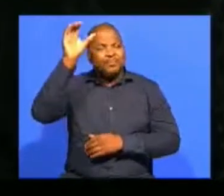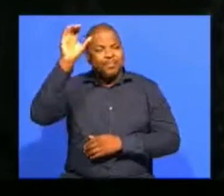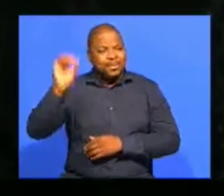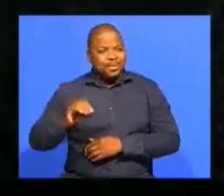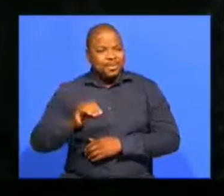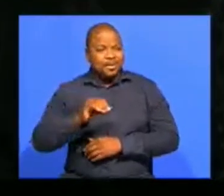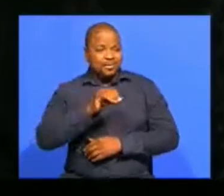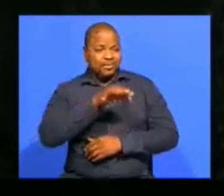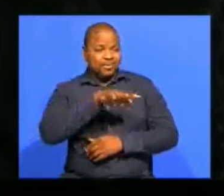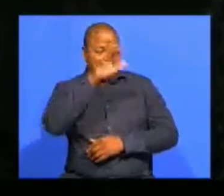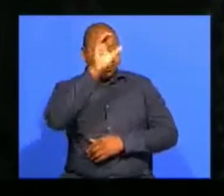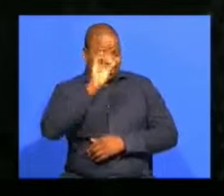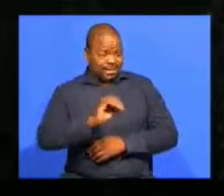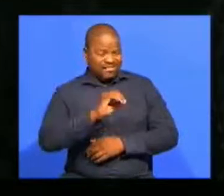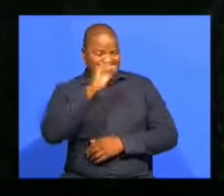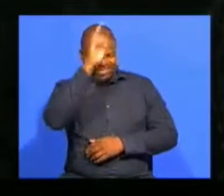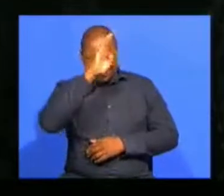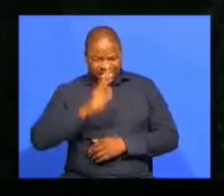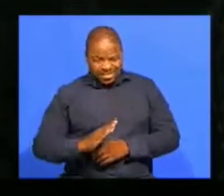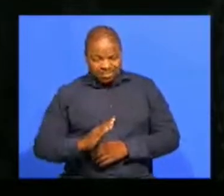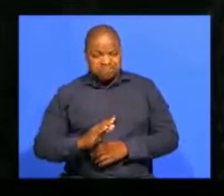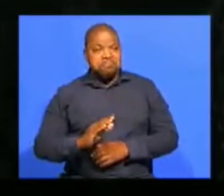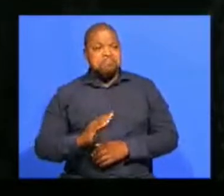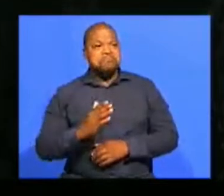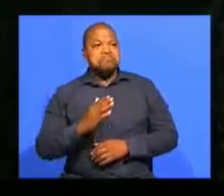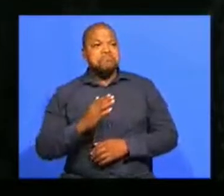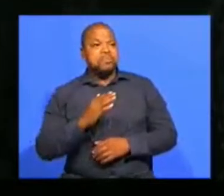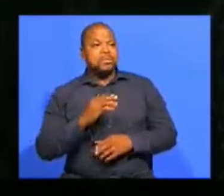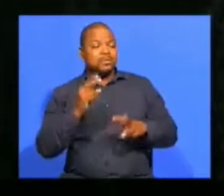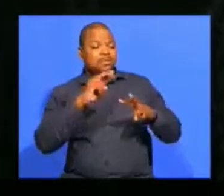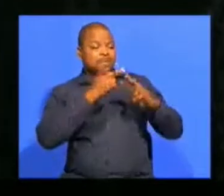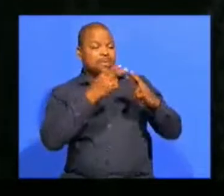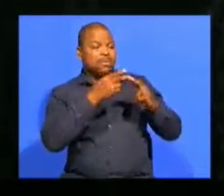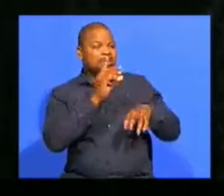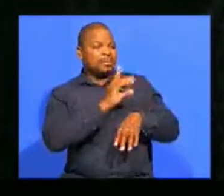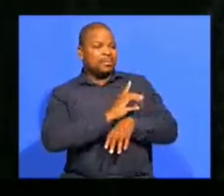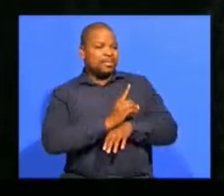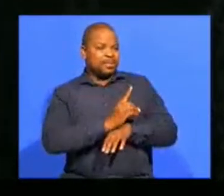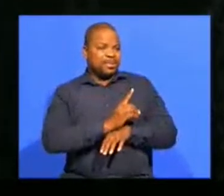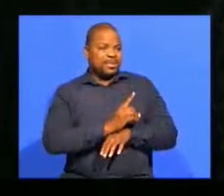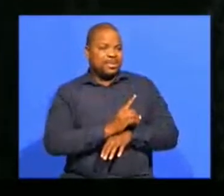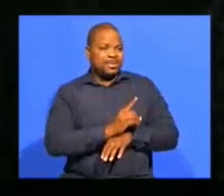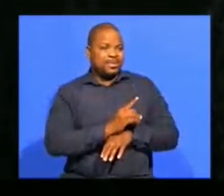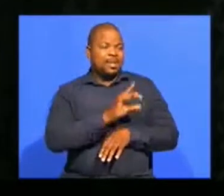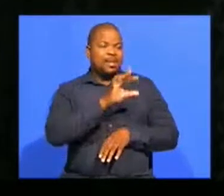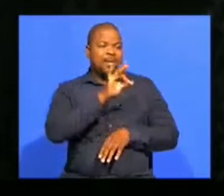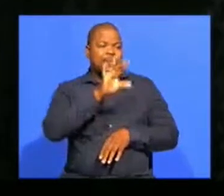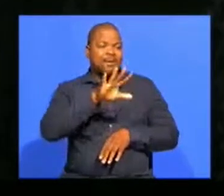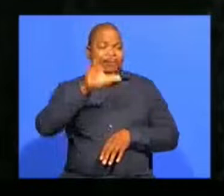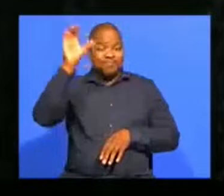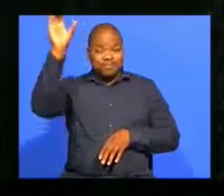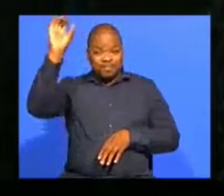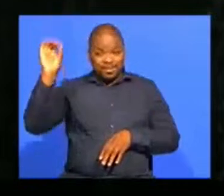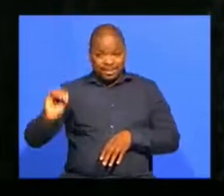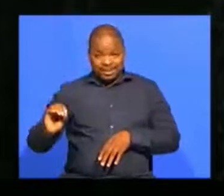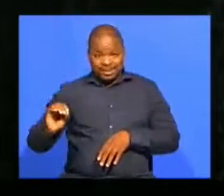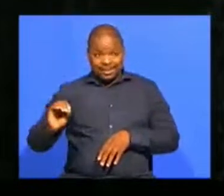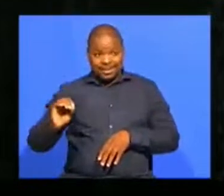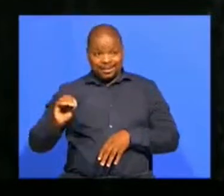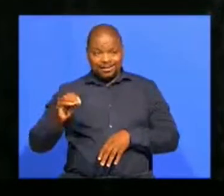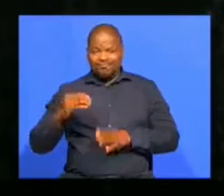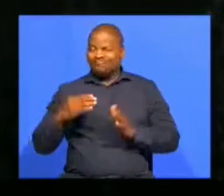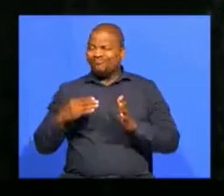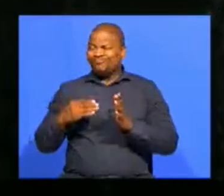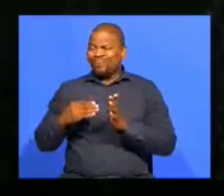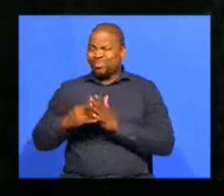so 15% of the potential value of diamonds. So 85% we denied